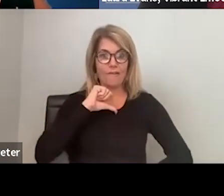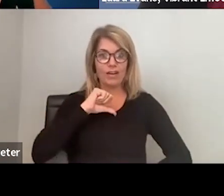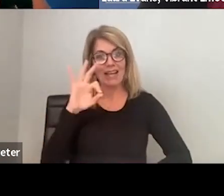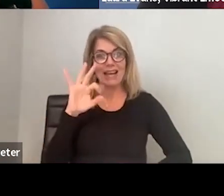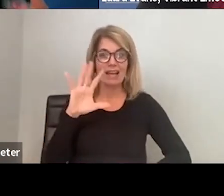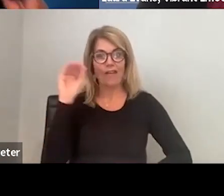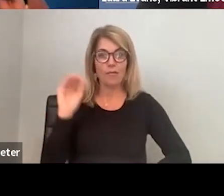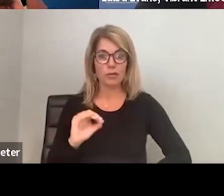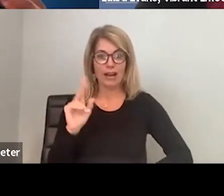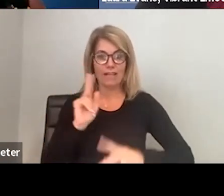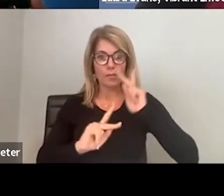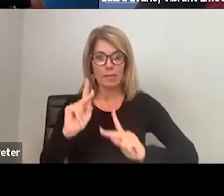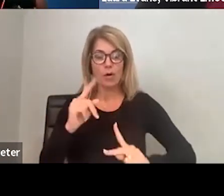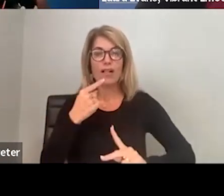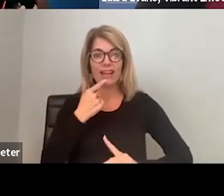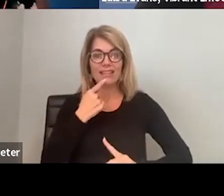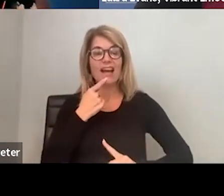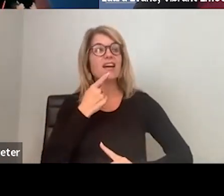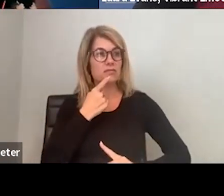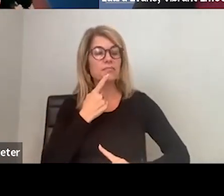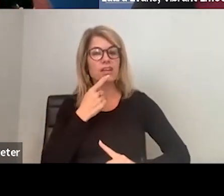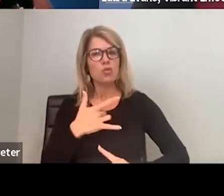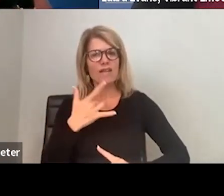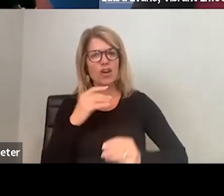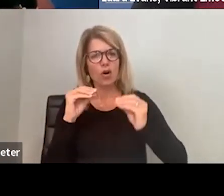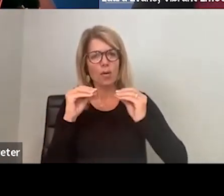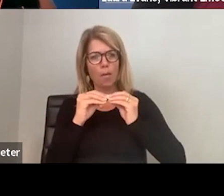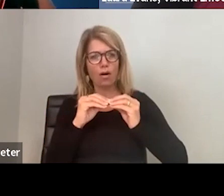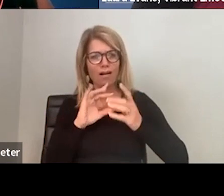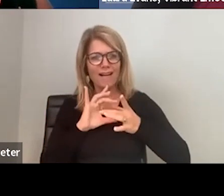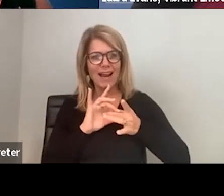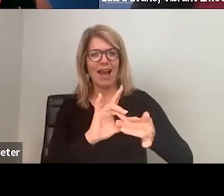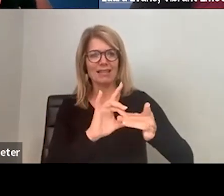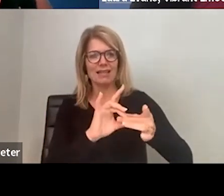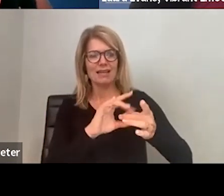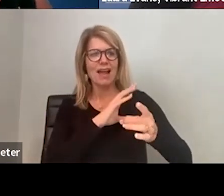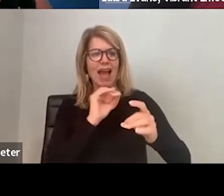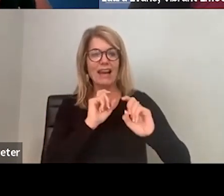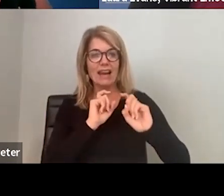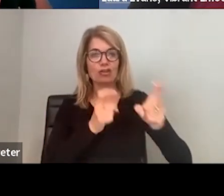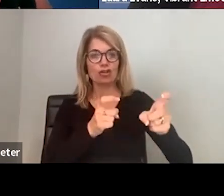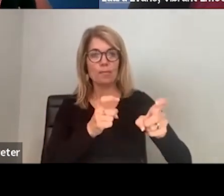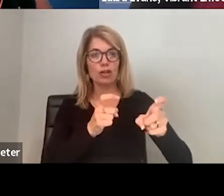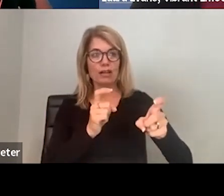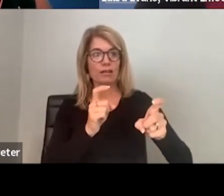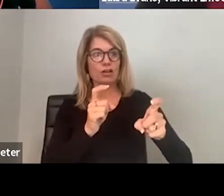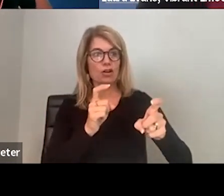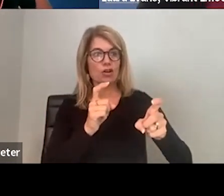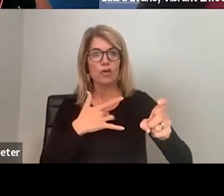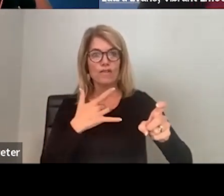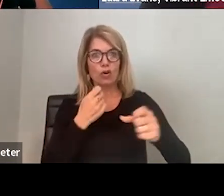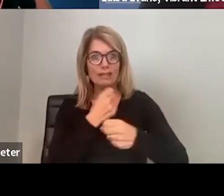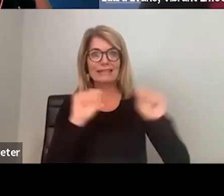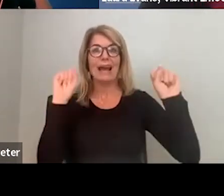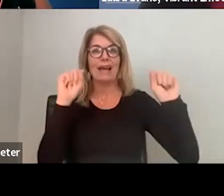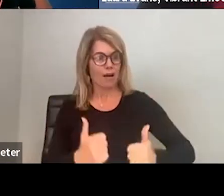Lifeline say it has helped them feel more connected, and it has contributed to them being safe and alive at that point. So